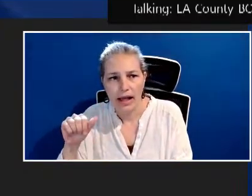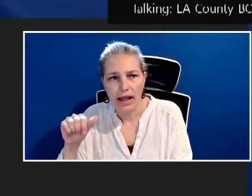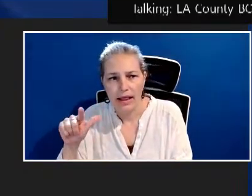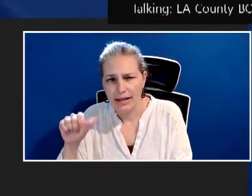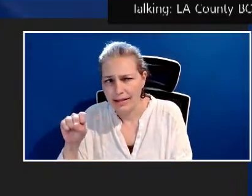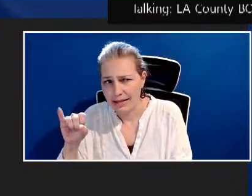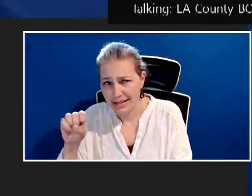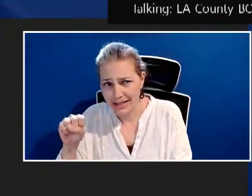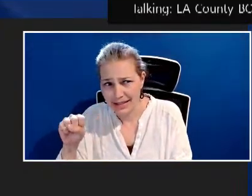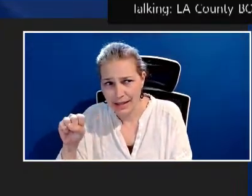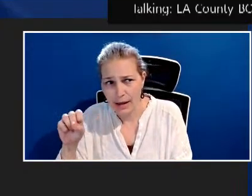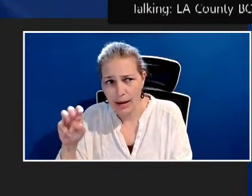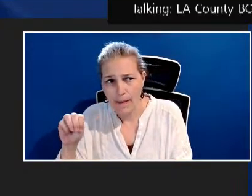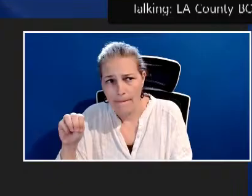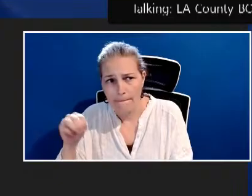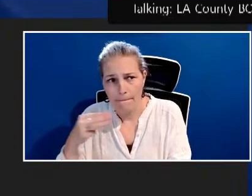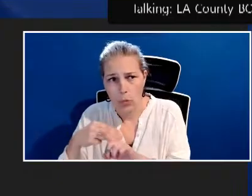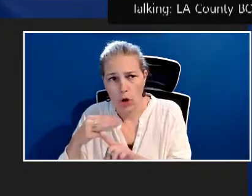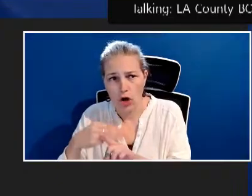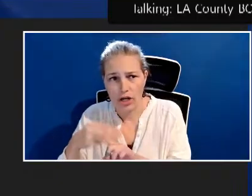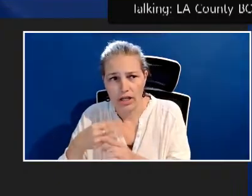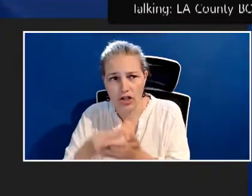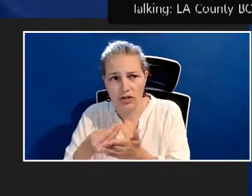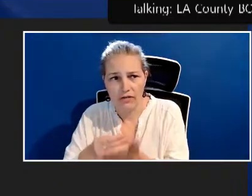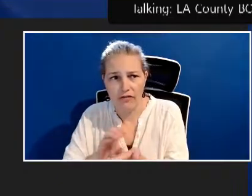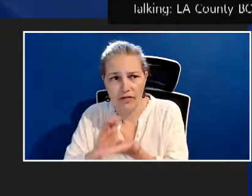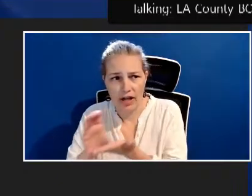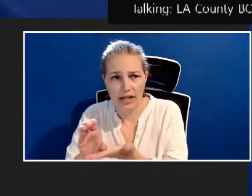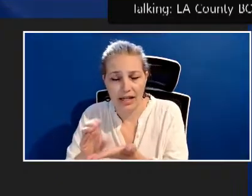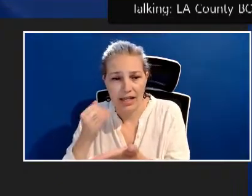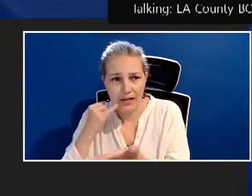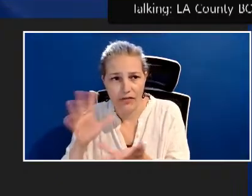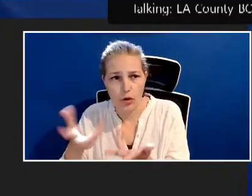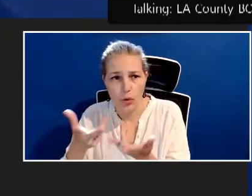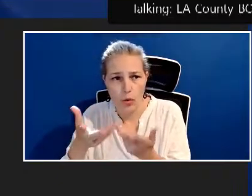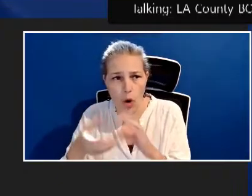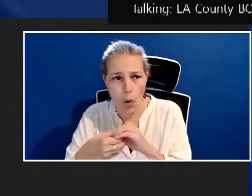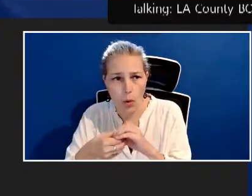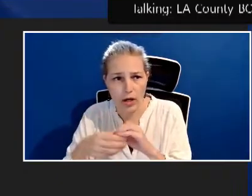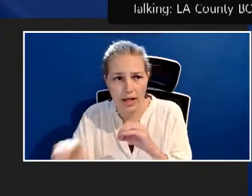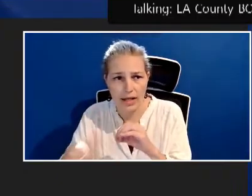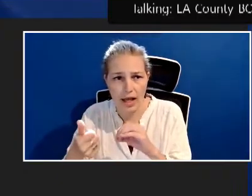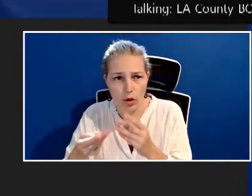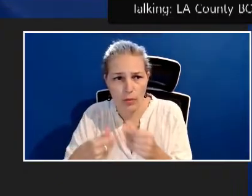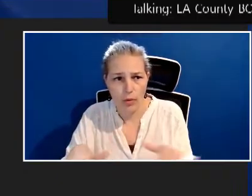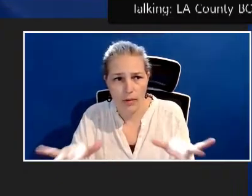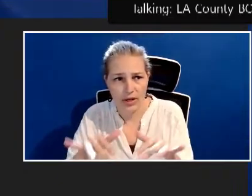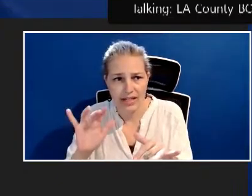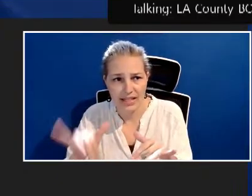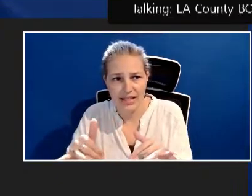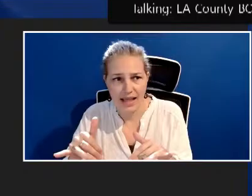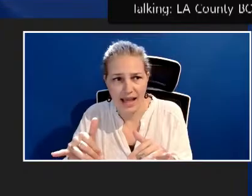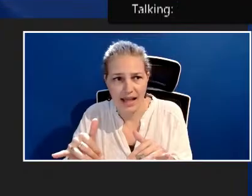questions. Does owning another property eliminate your eligibility for the mortgage grant, and why?